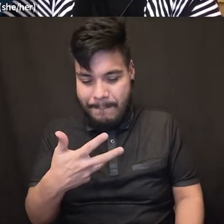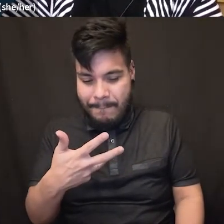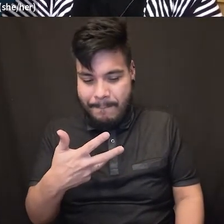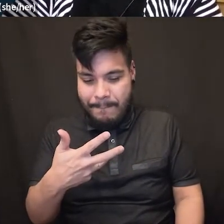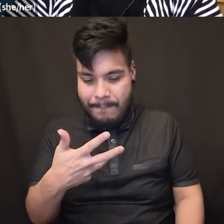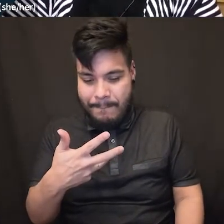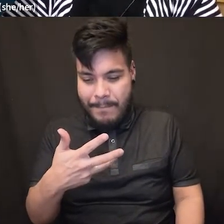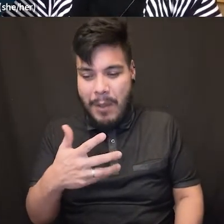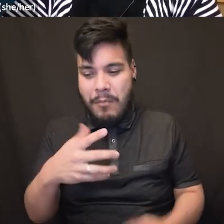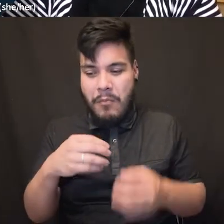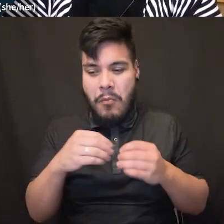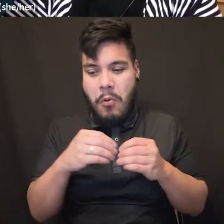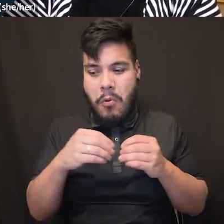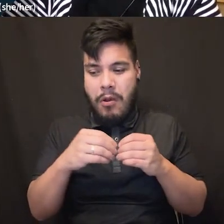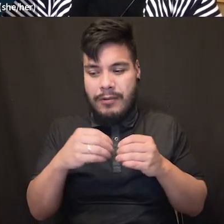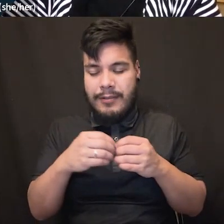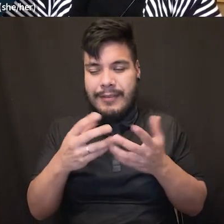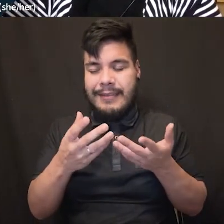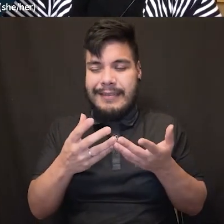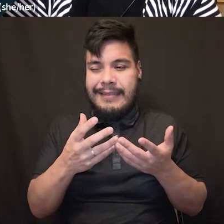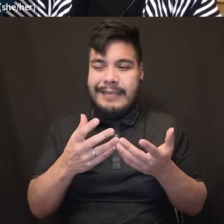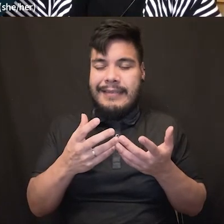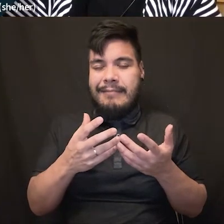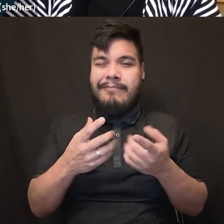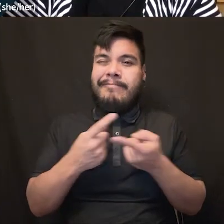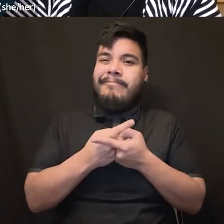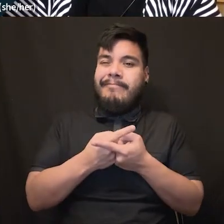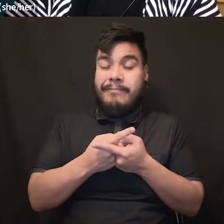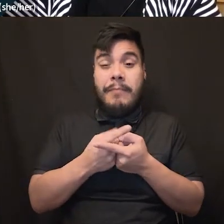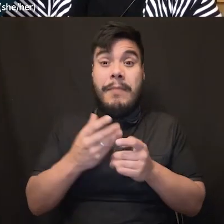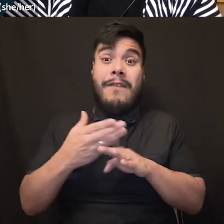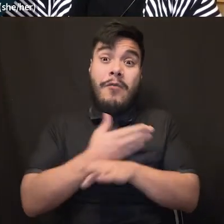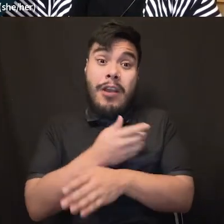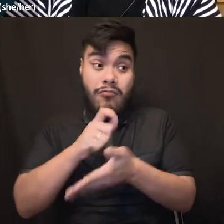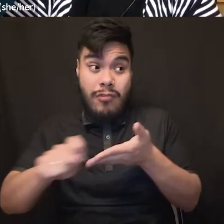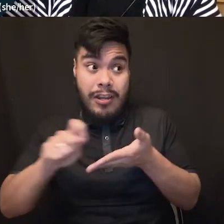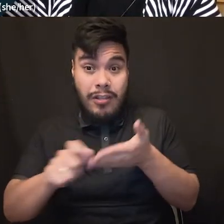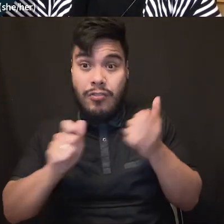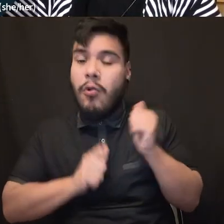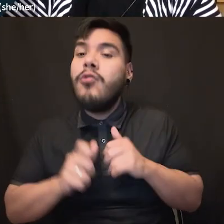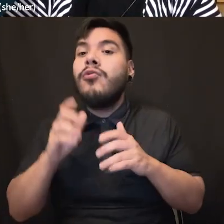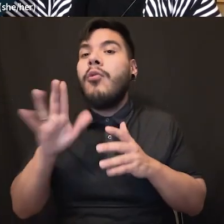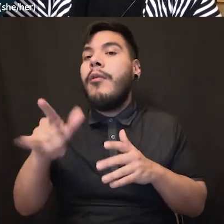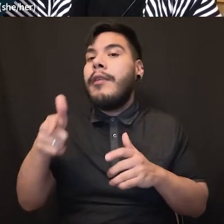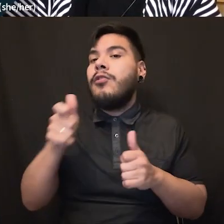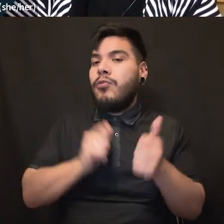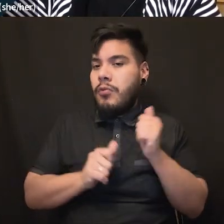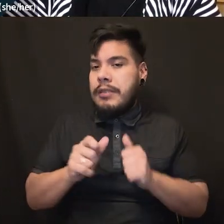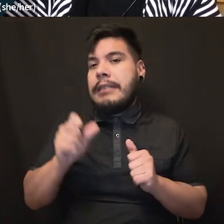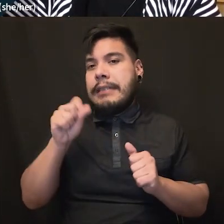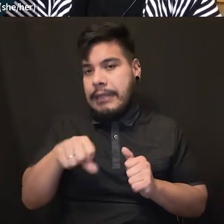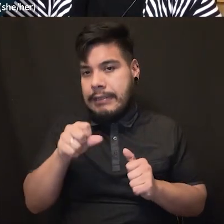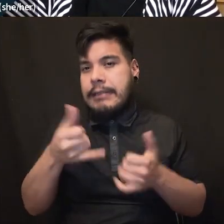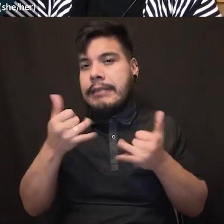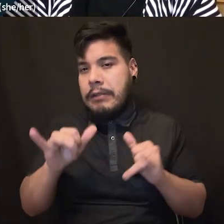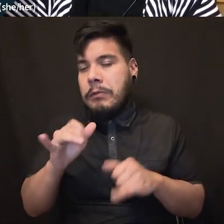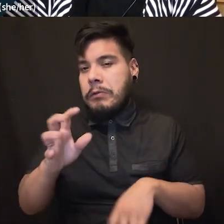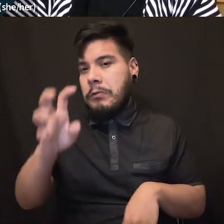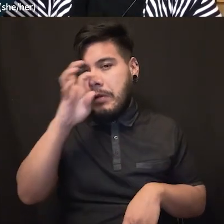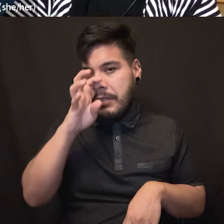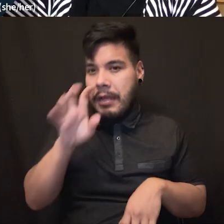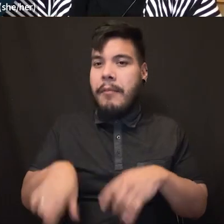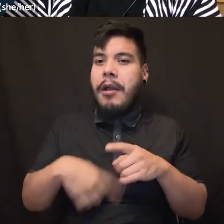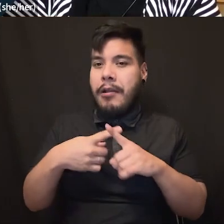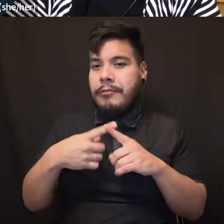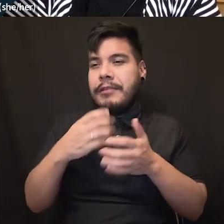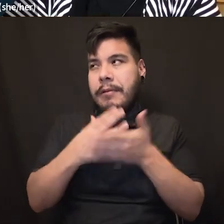strident about it before I started writing the show. And so the show is still, like, definitely critical of some of the decisions that she's